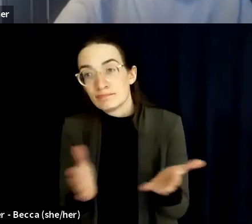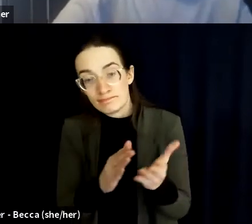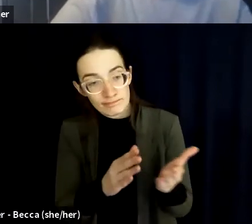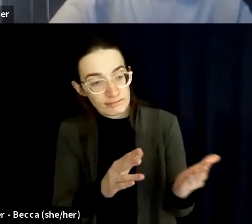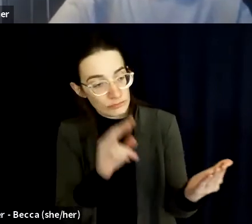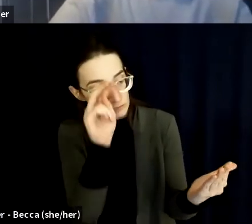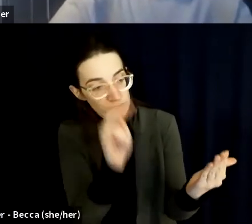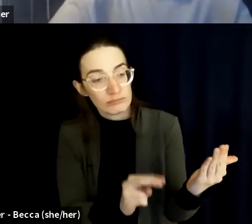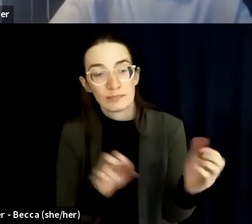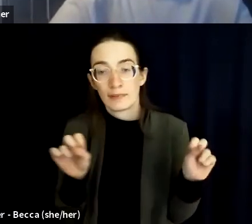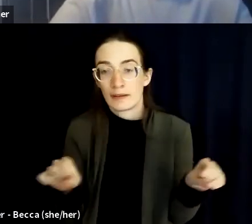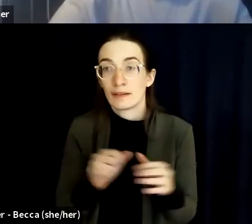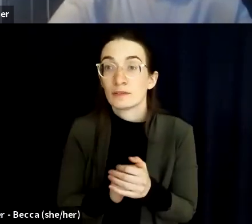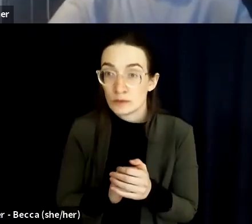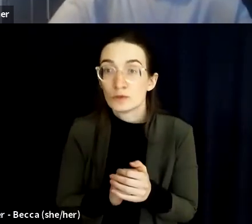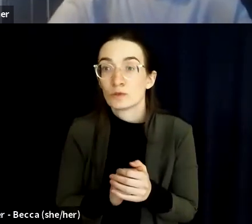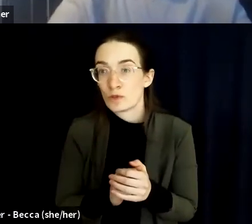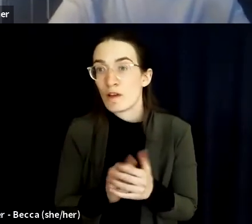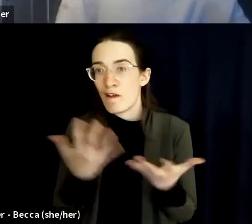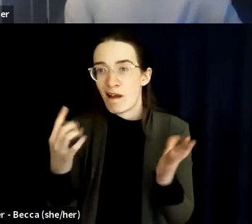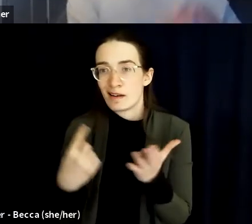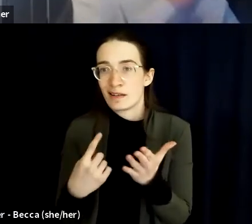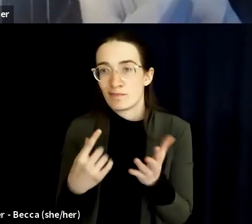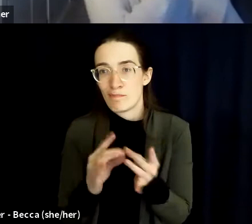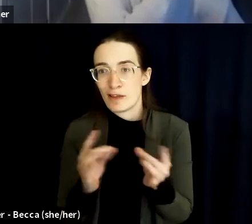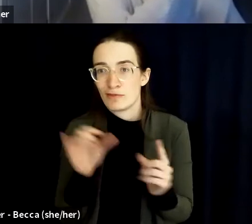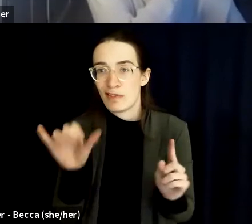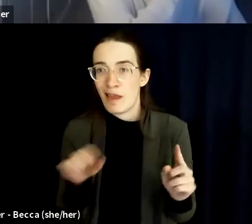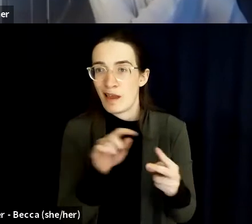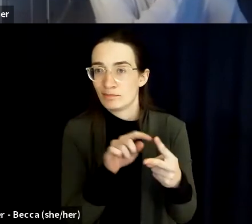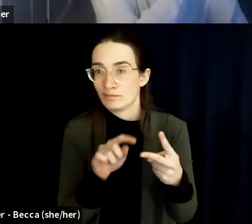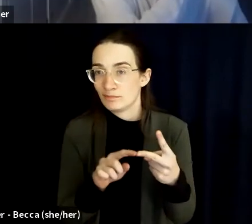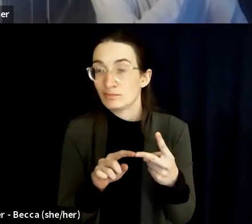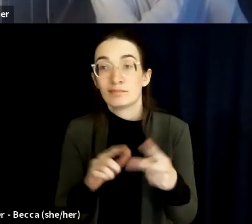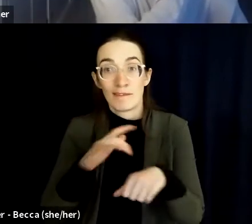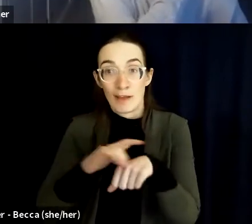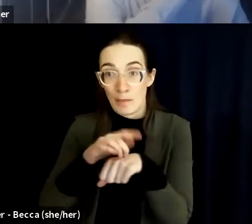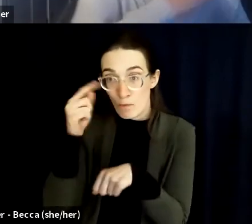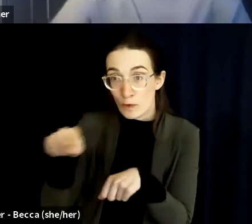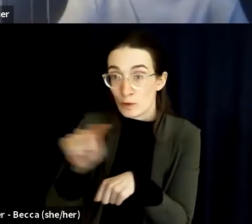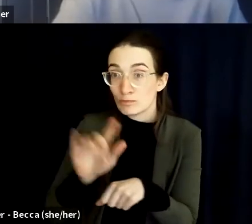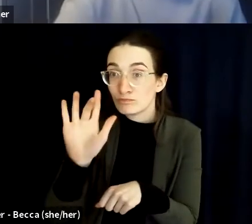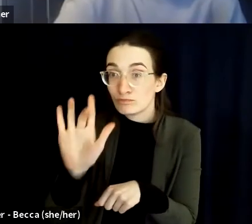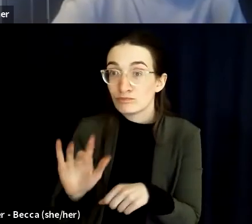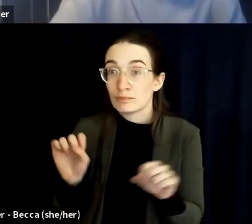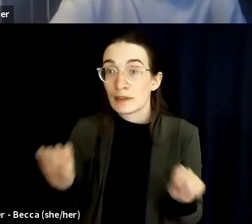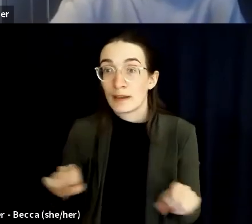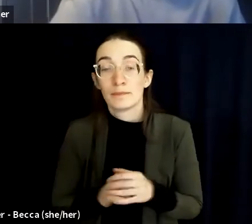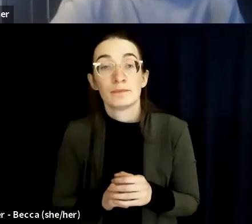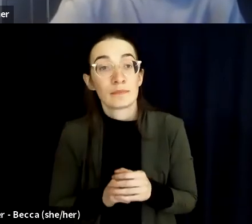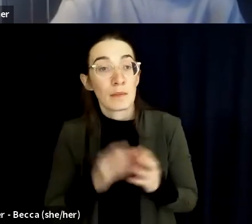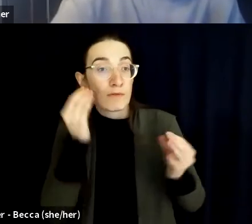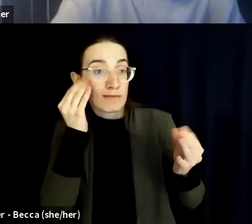talked about have been mentioned in those resource handouts. So that's definitely available to you. But reflections can also